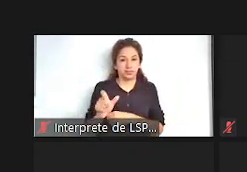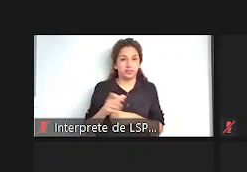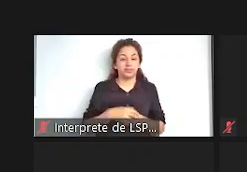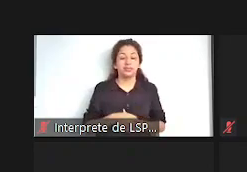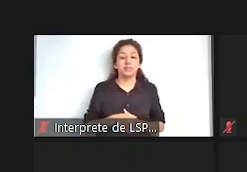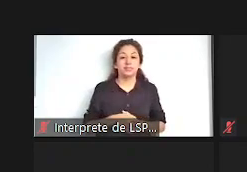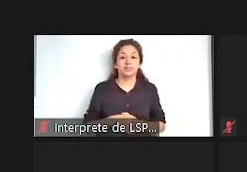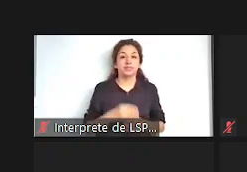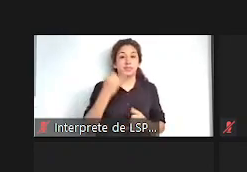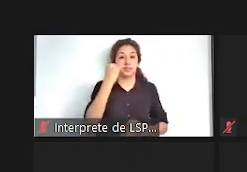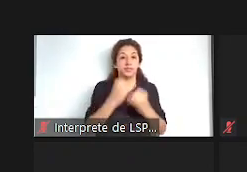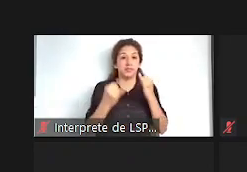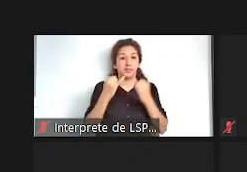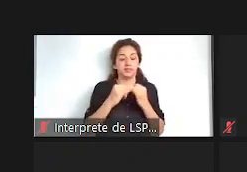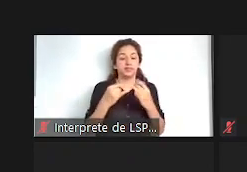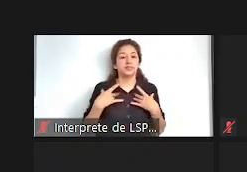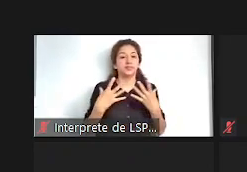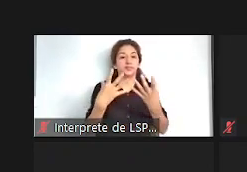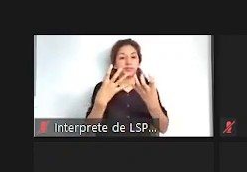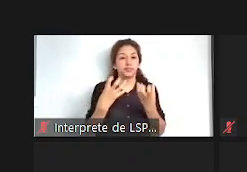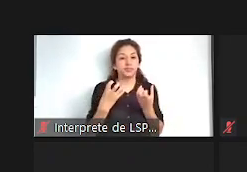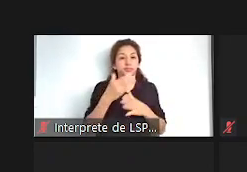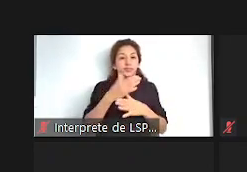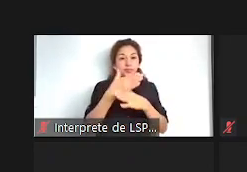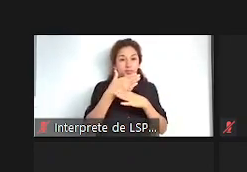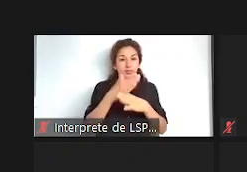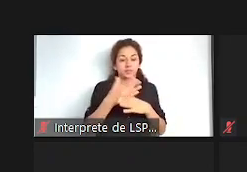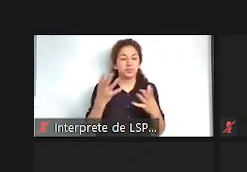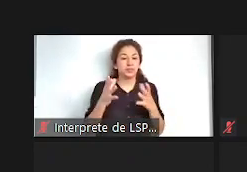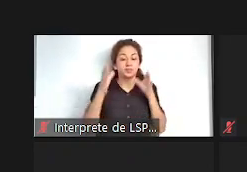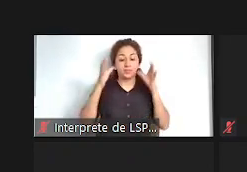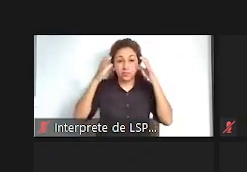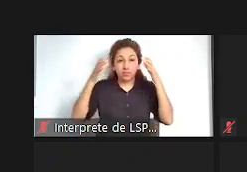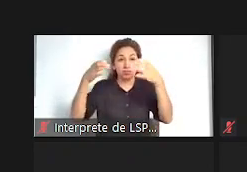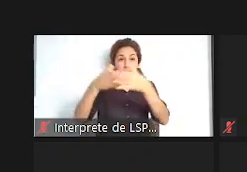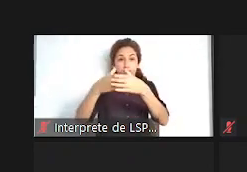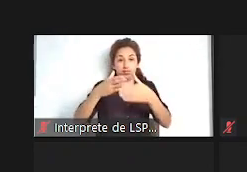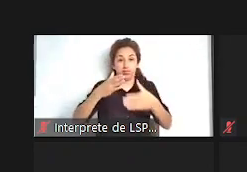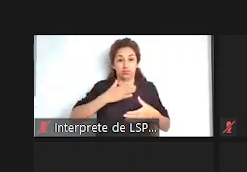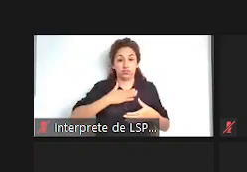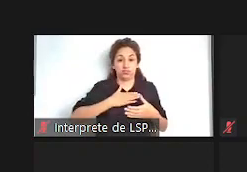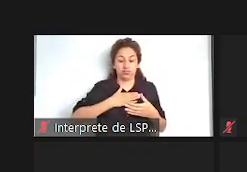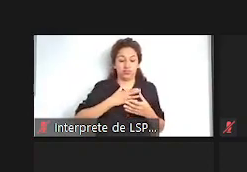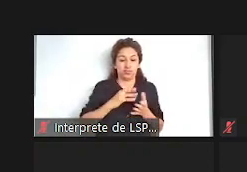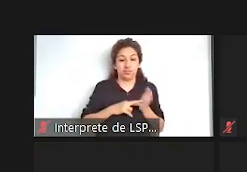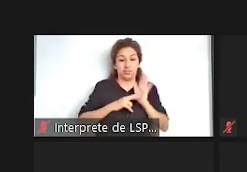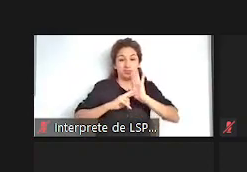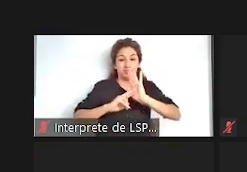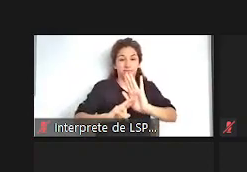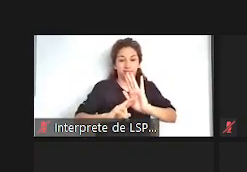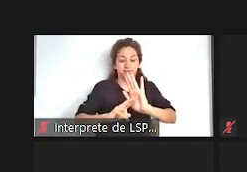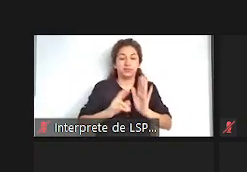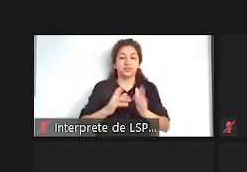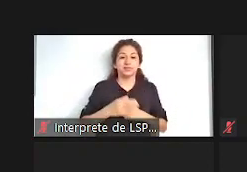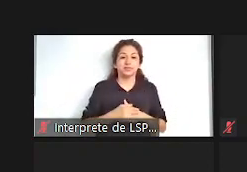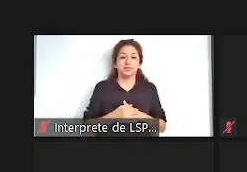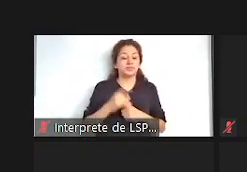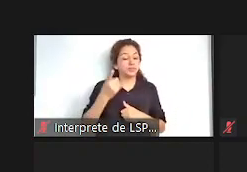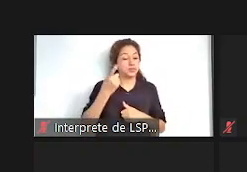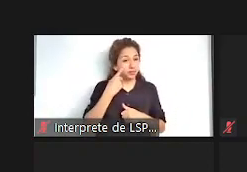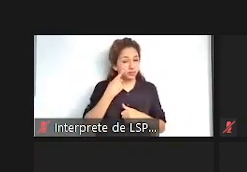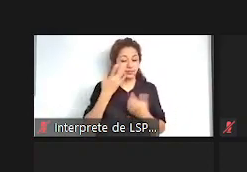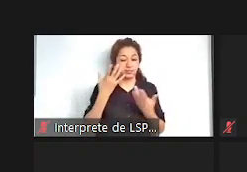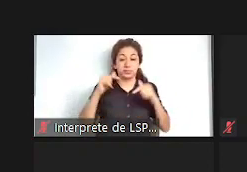the human rights of unprotected uh labor i would like to share the uh council that i have i